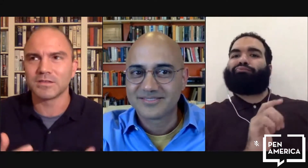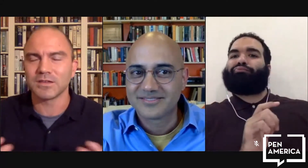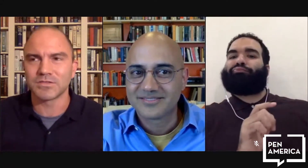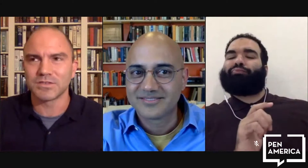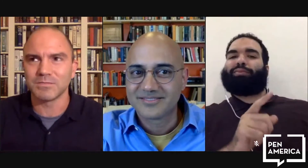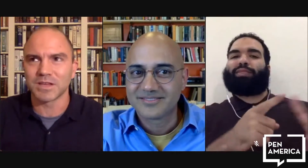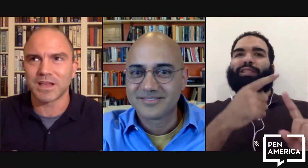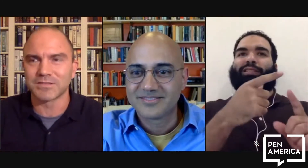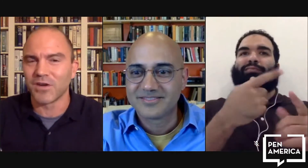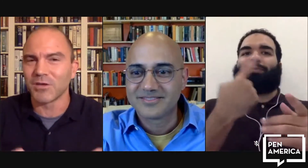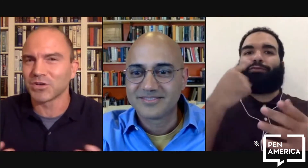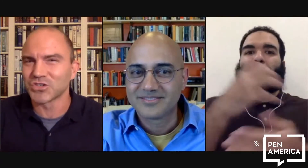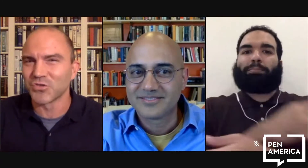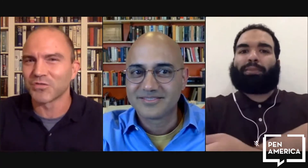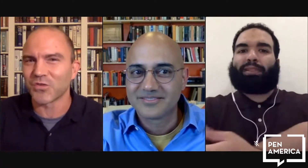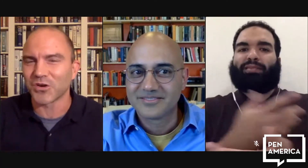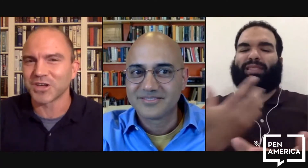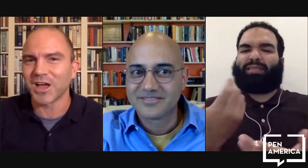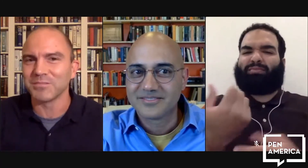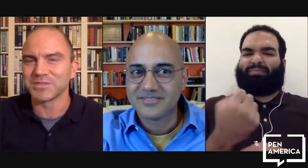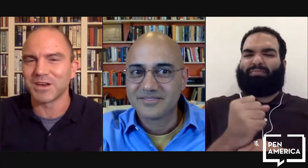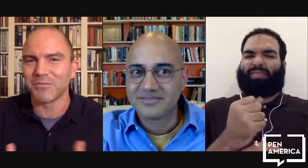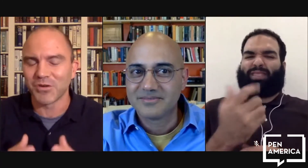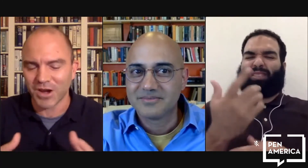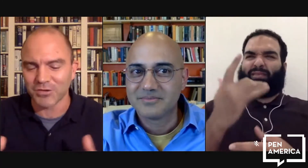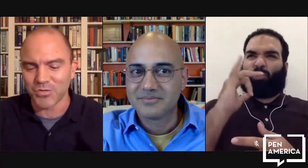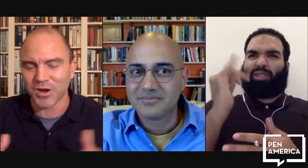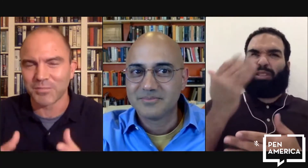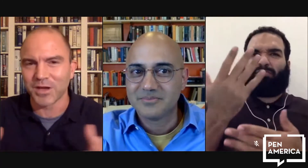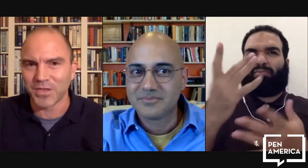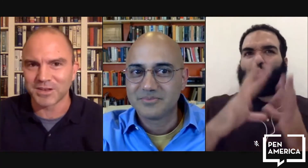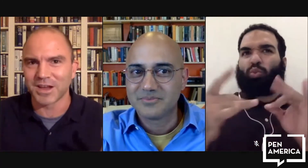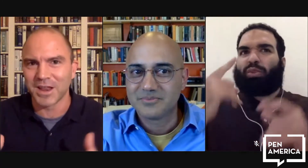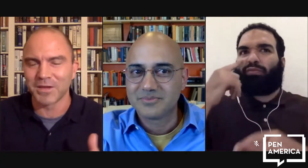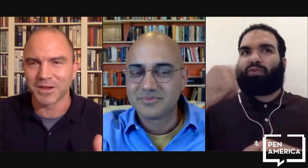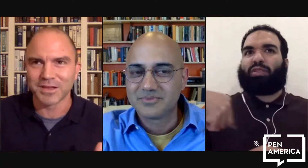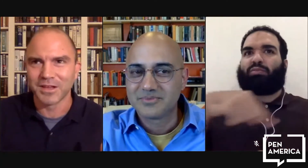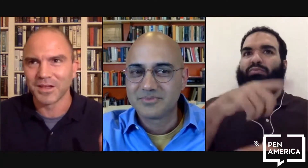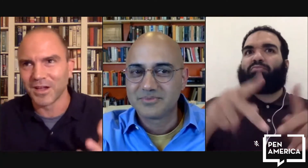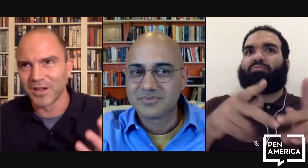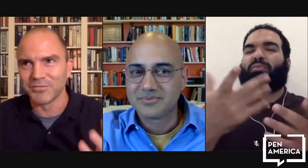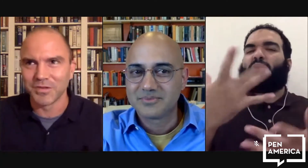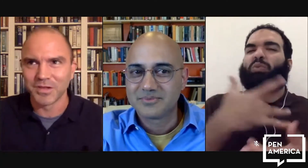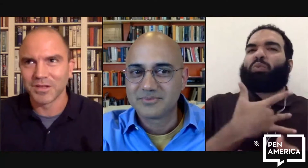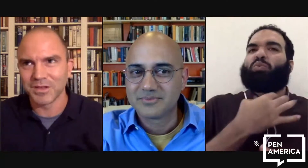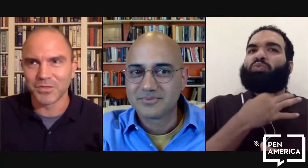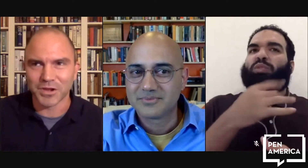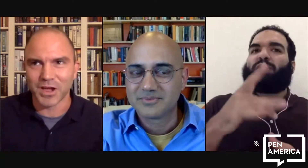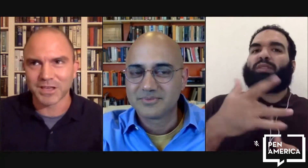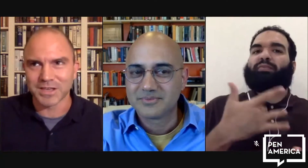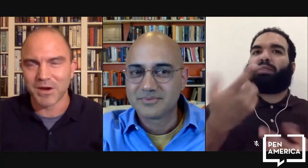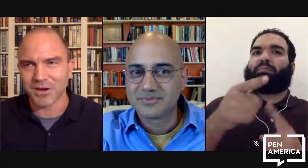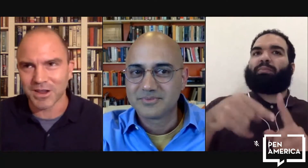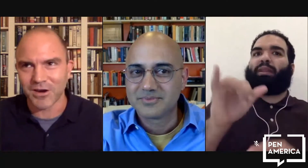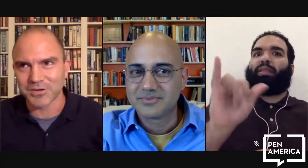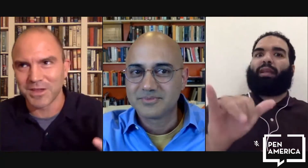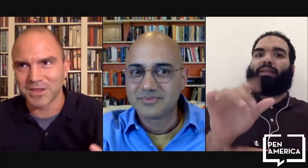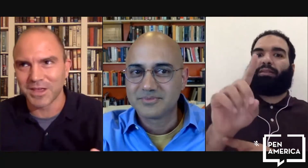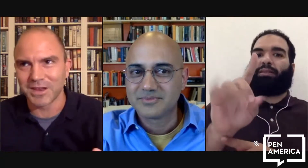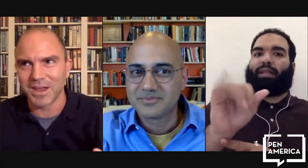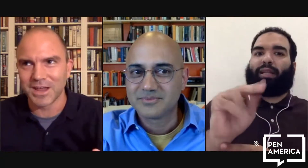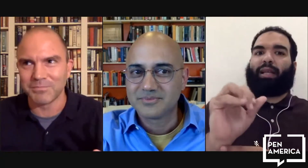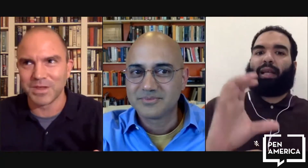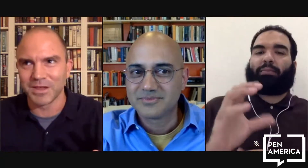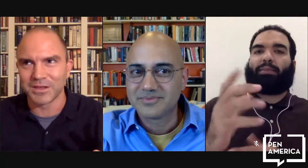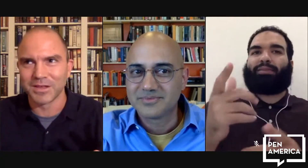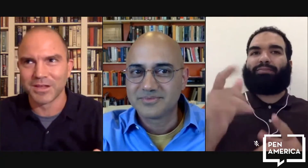It seems like that's very much a story for our times, and I'm wondering how you thought about that dynamic of, the classic American character making